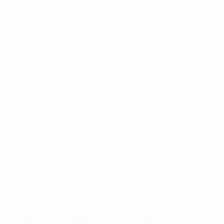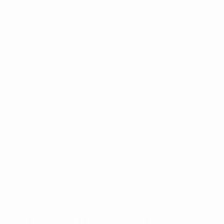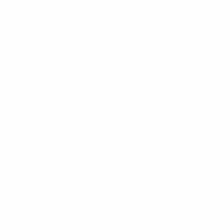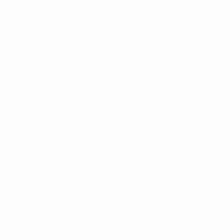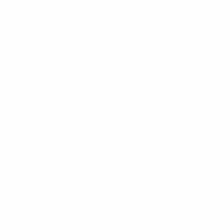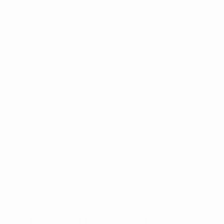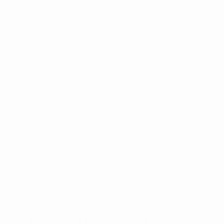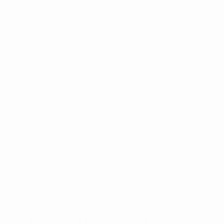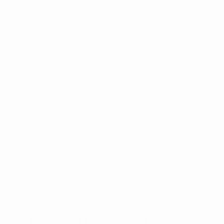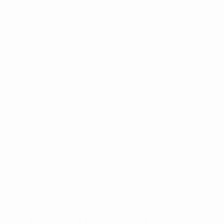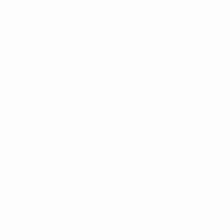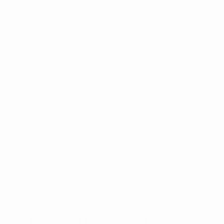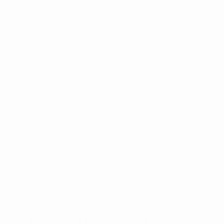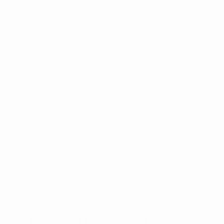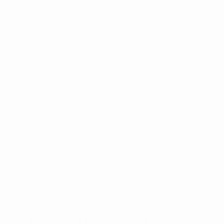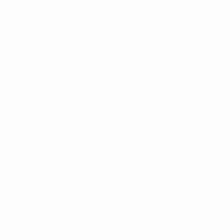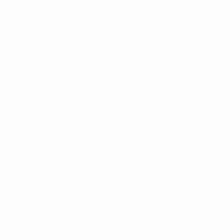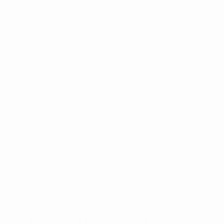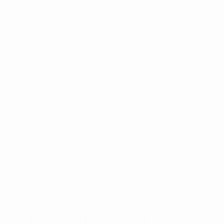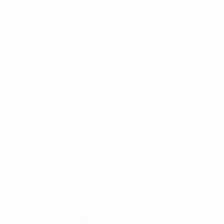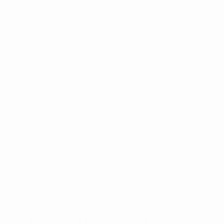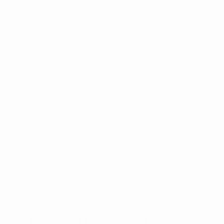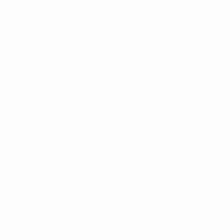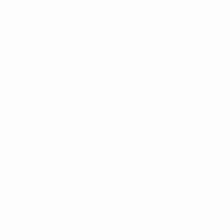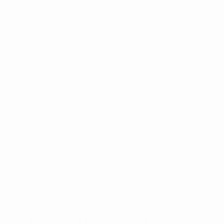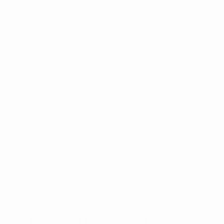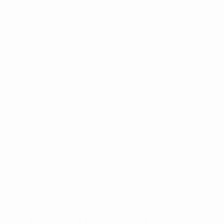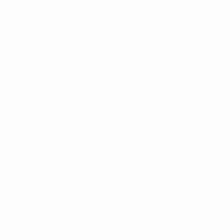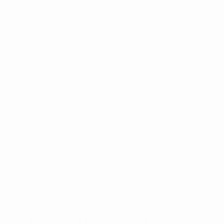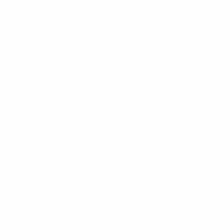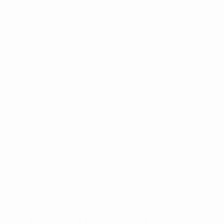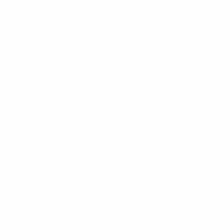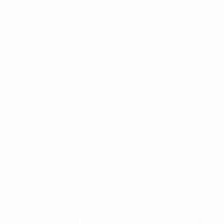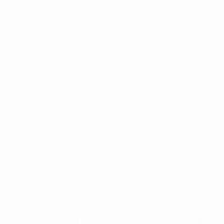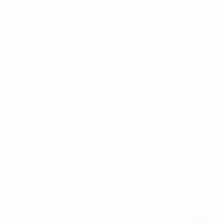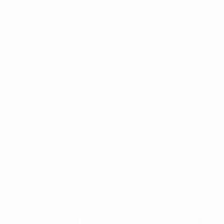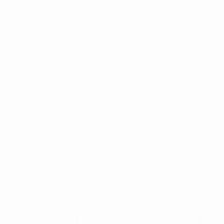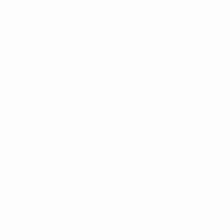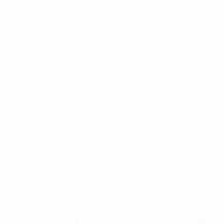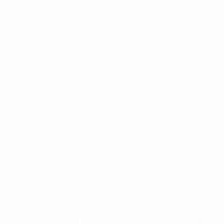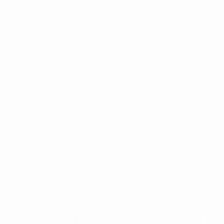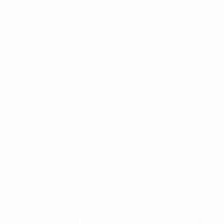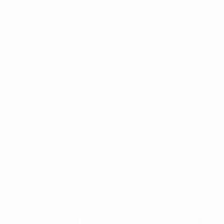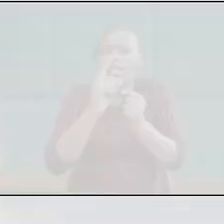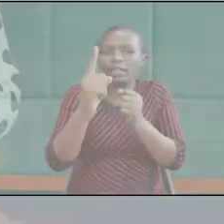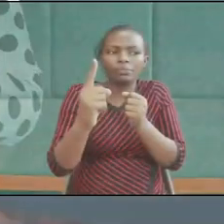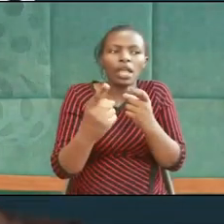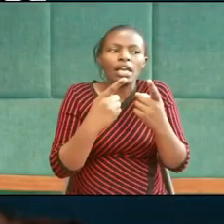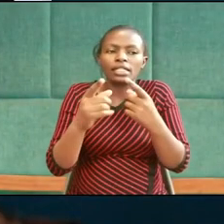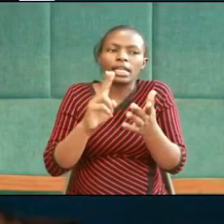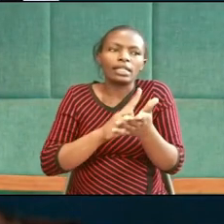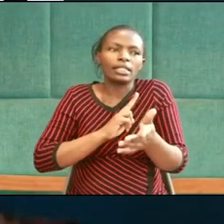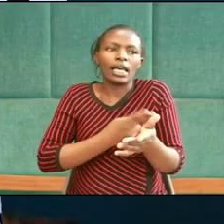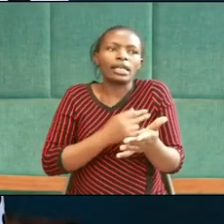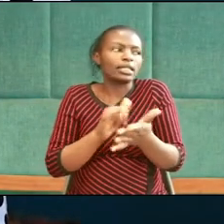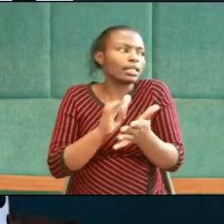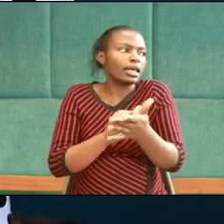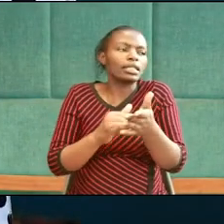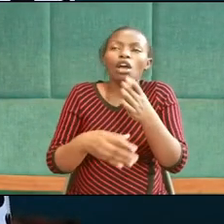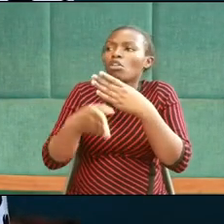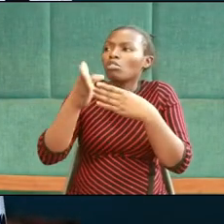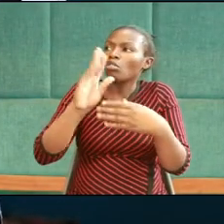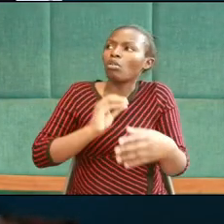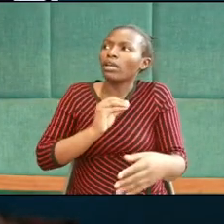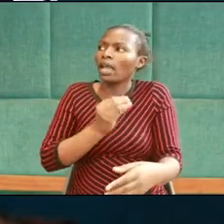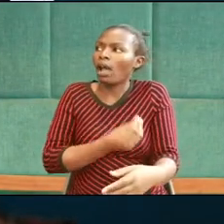We know, for example, Psalms 46:11, it tells us that our God is a fortress for us. He